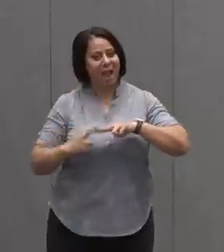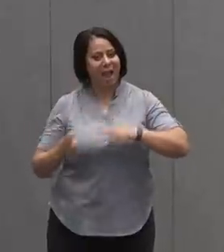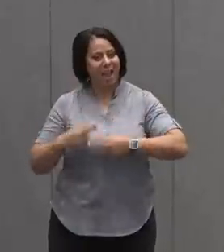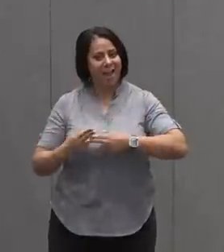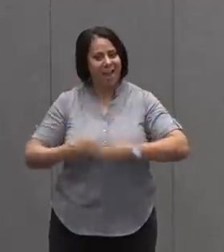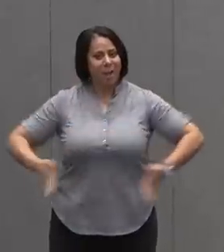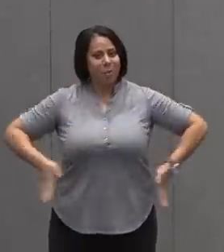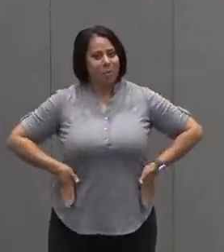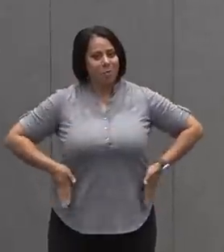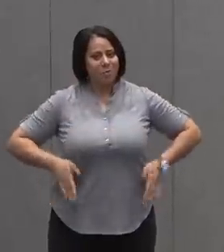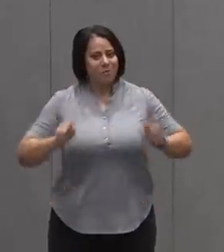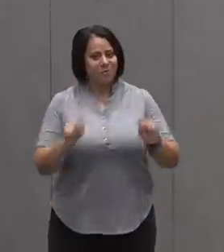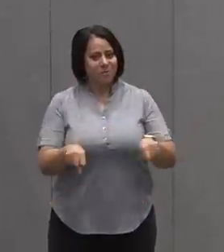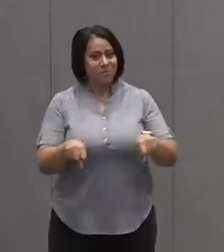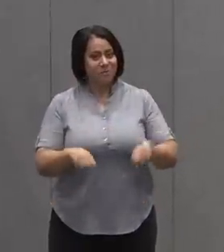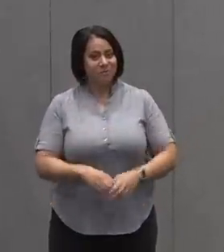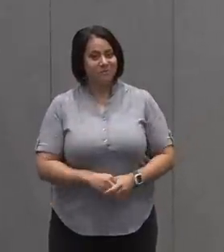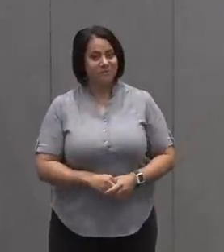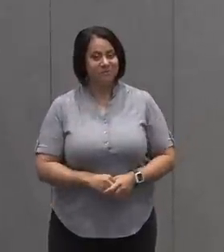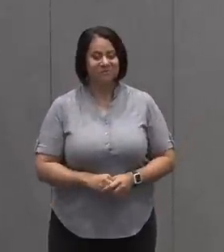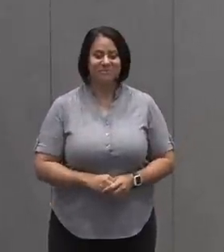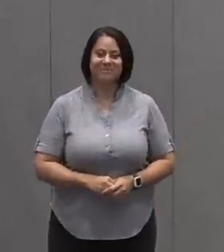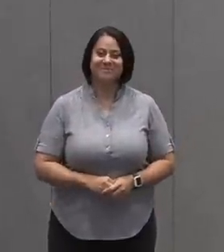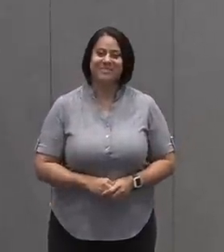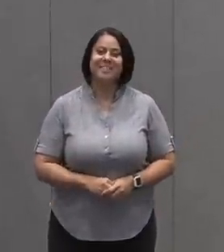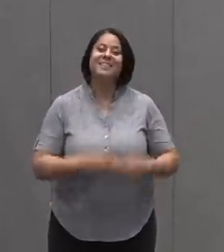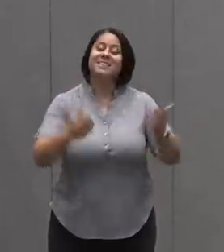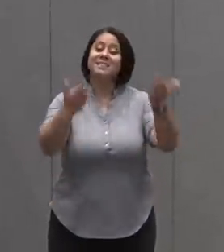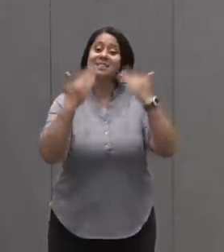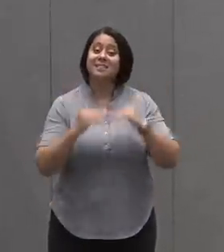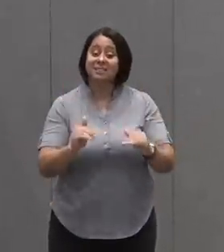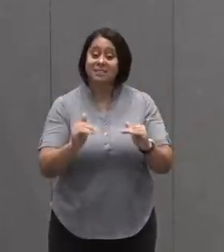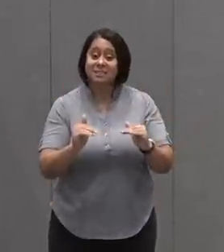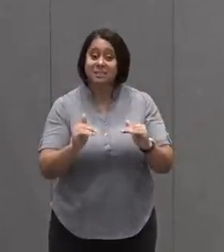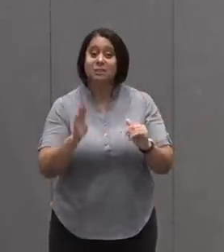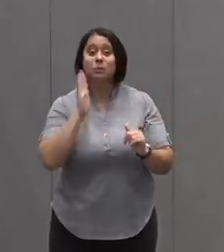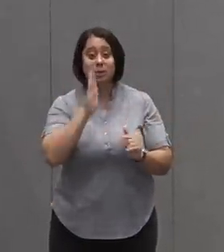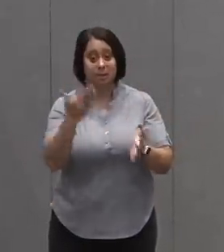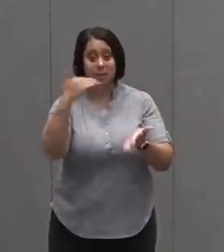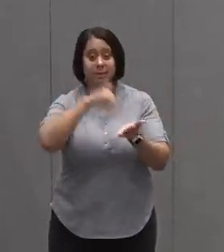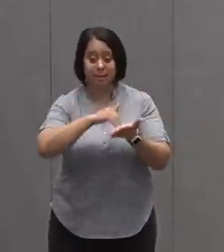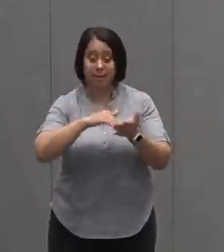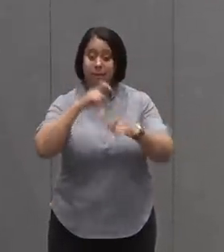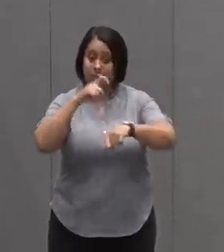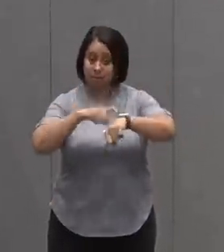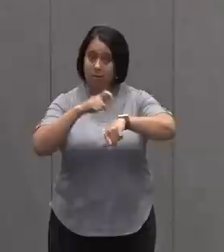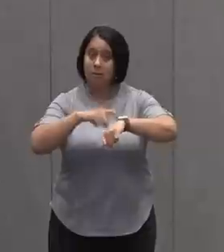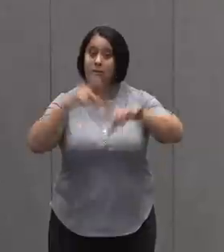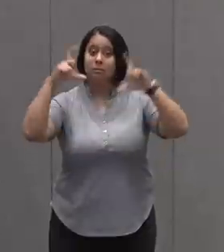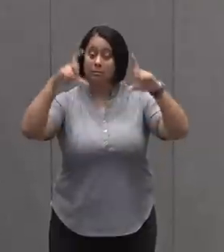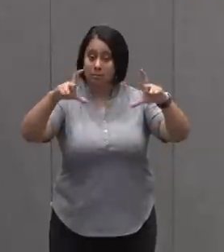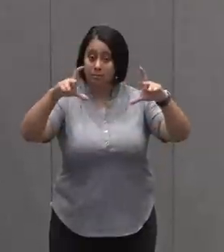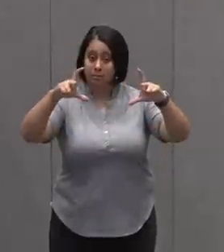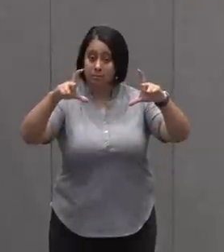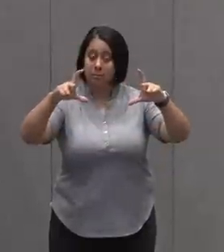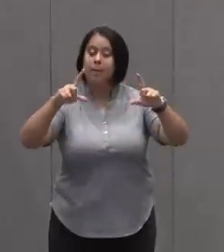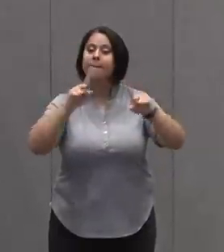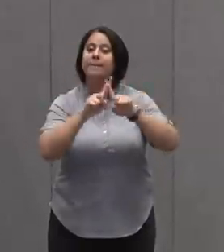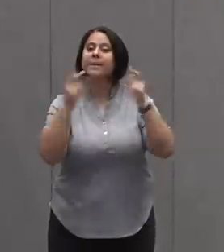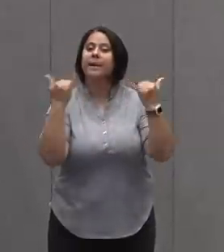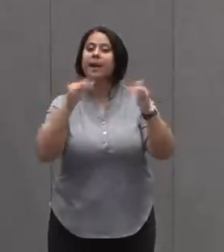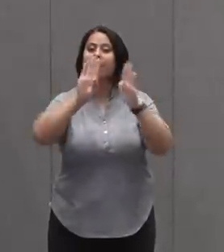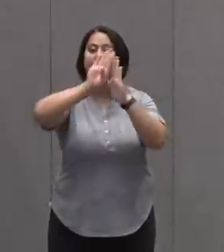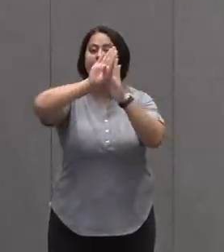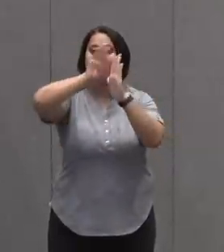well. All right, the next one we're going to do is we're actually going to keep using that clock, and we're going to be going by half